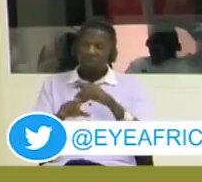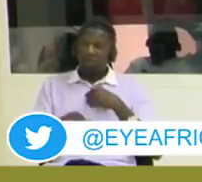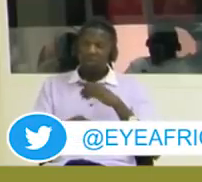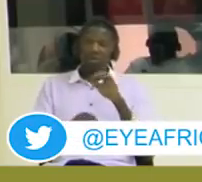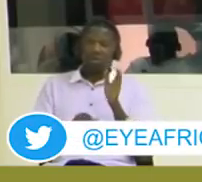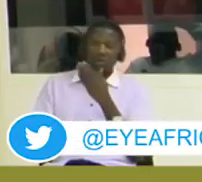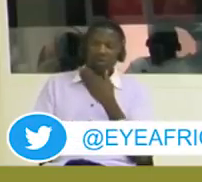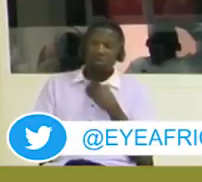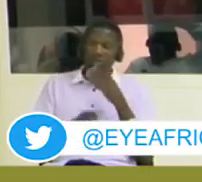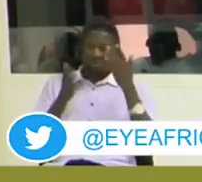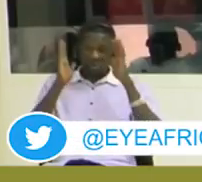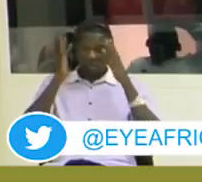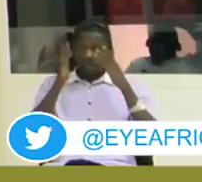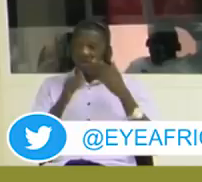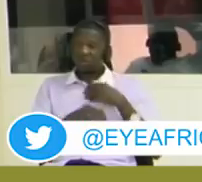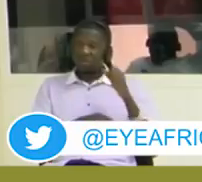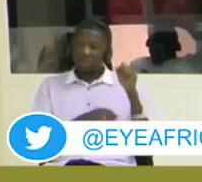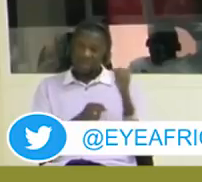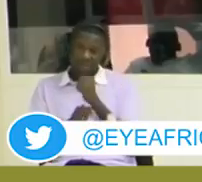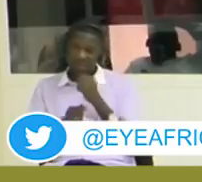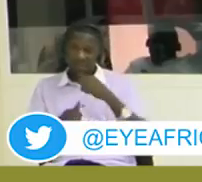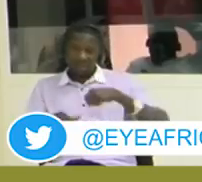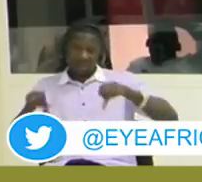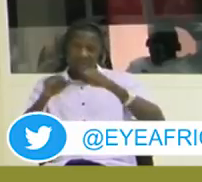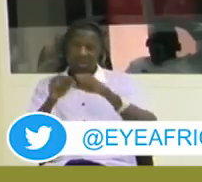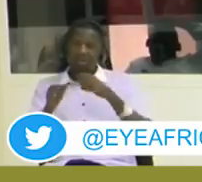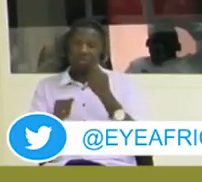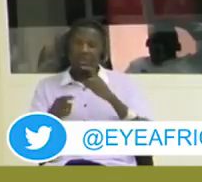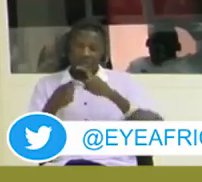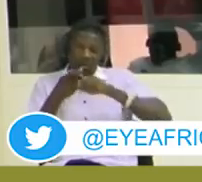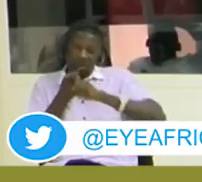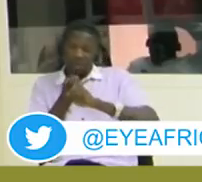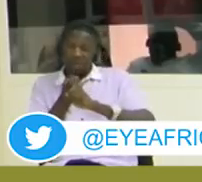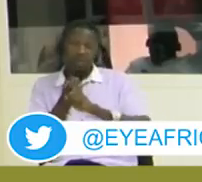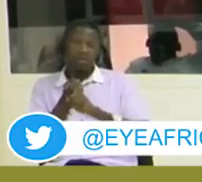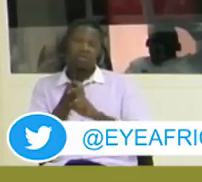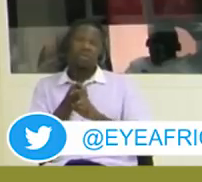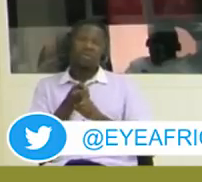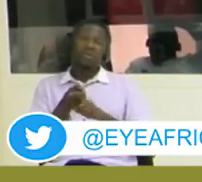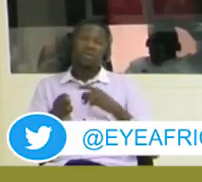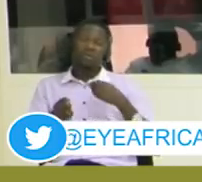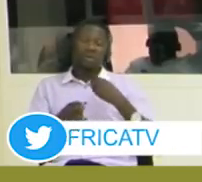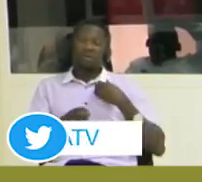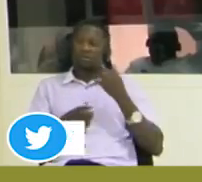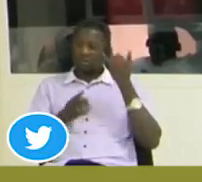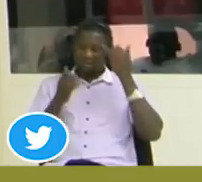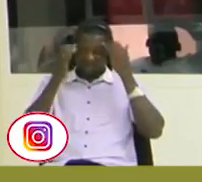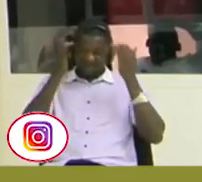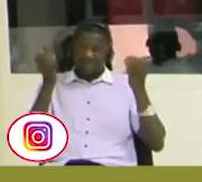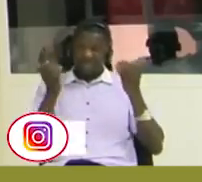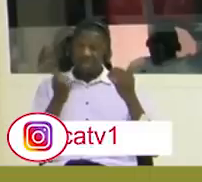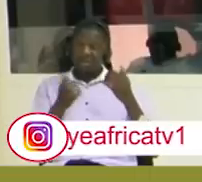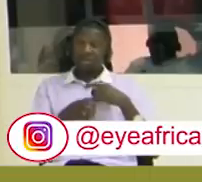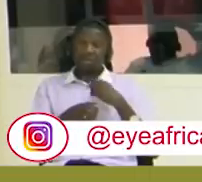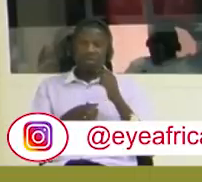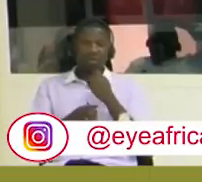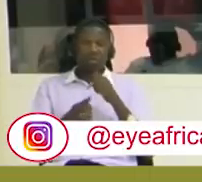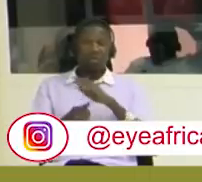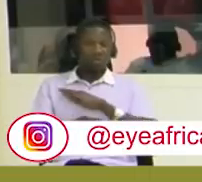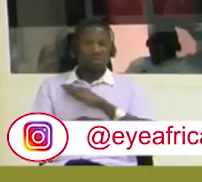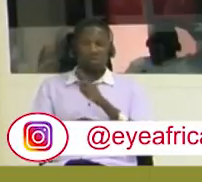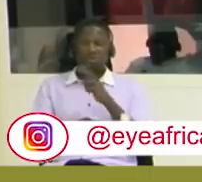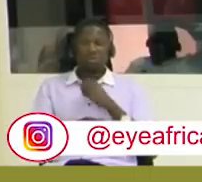was going to become a crime scene, because I would be linked. So I'm not intelligent, but I'm also not